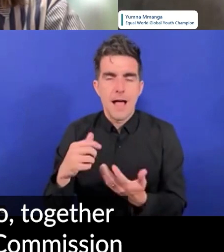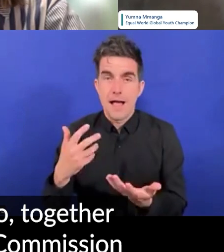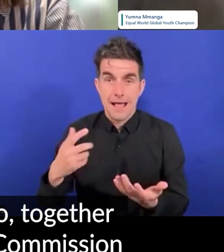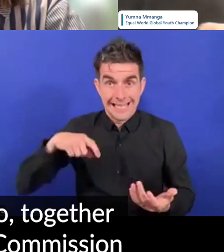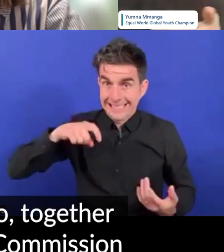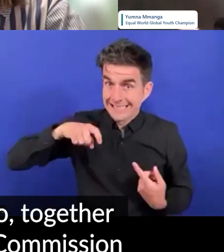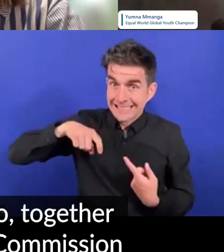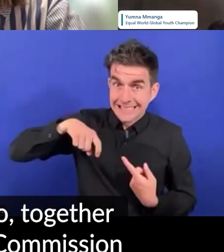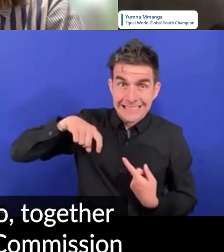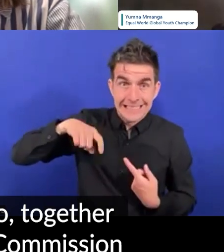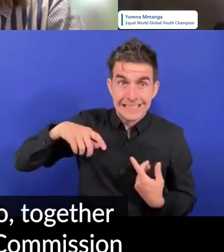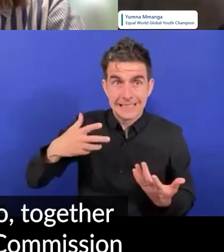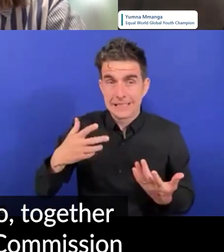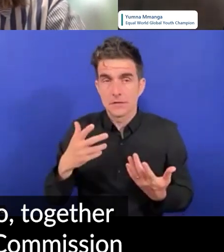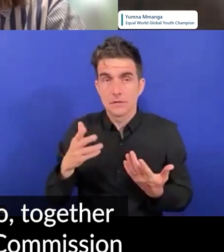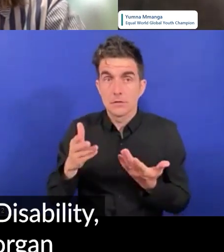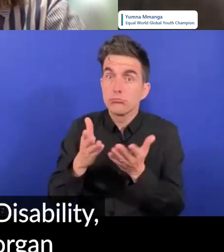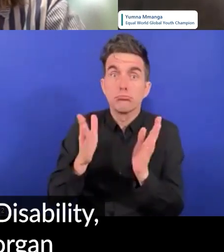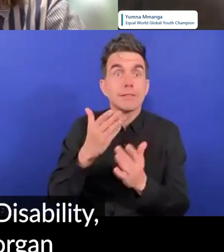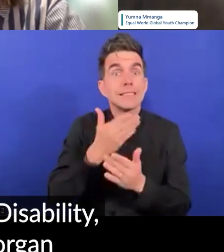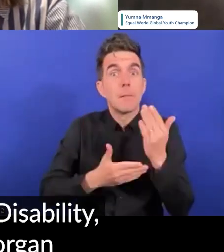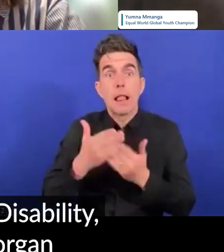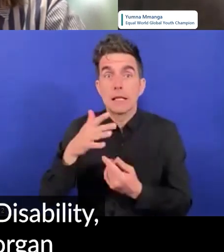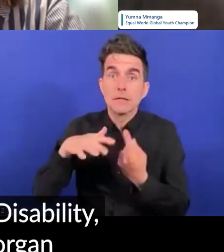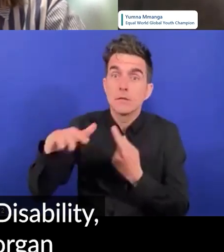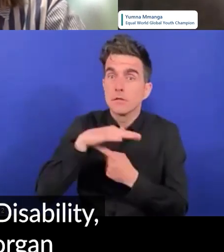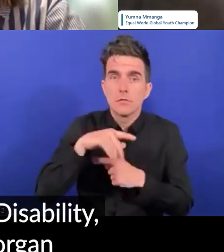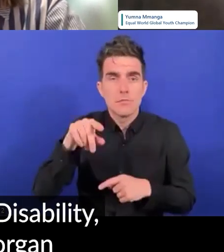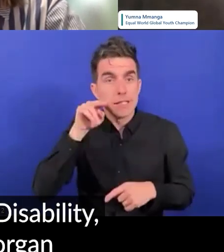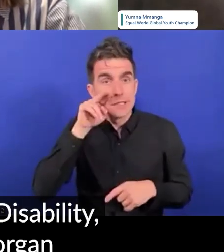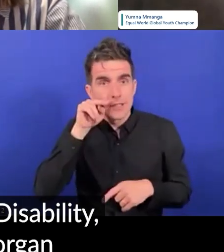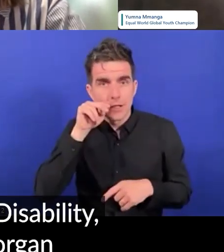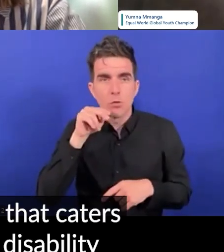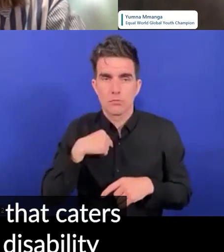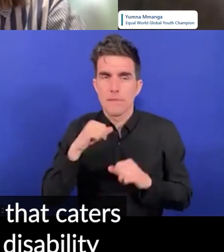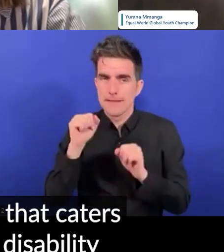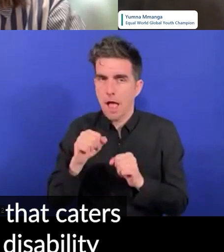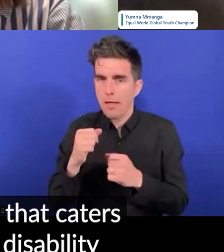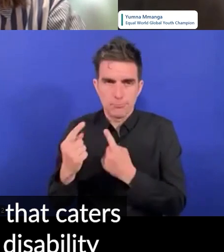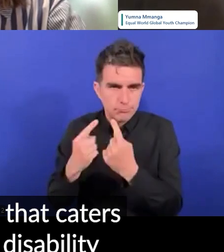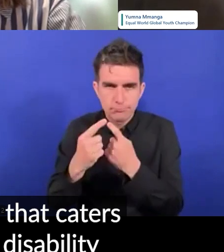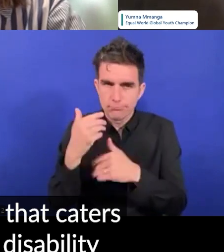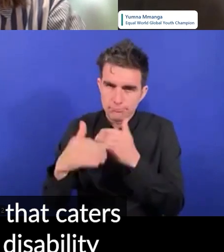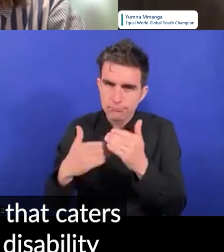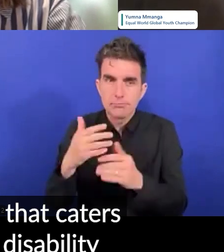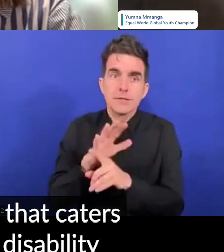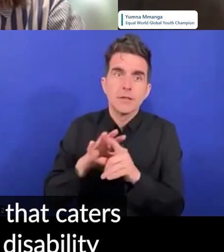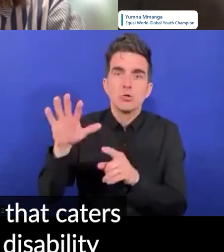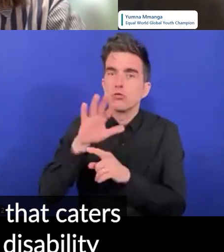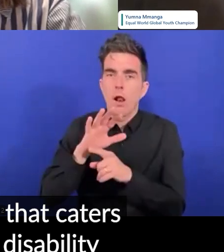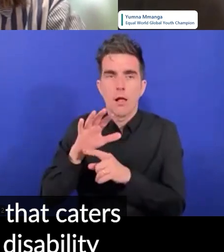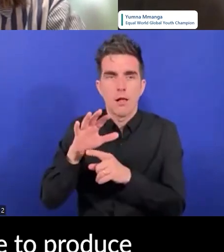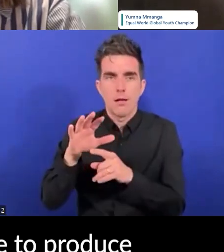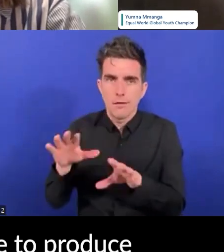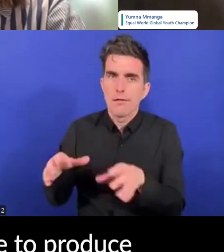to, together with the National Commission of Persons with Disability, which is an organ of the government that caters for persons